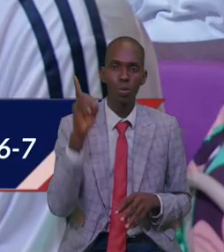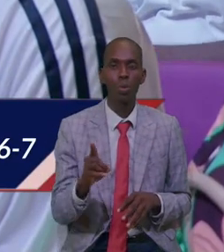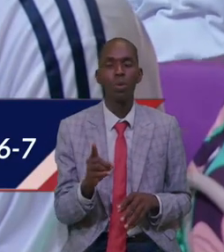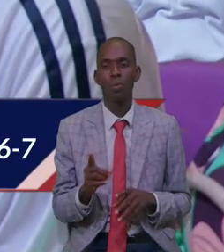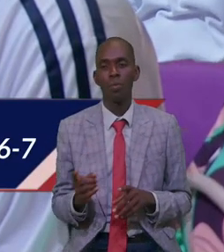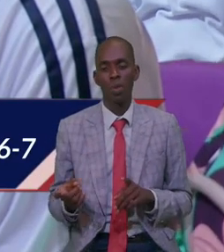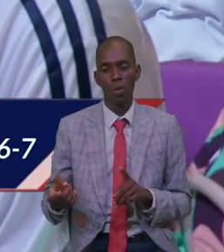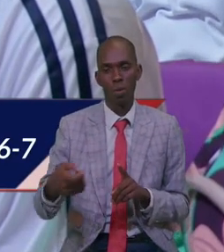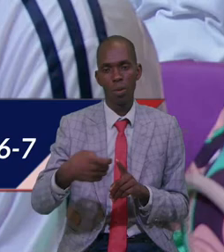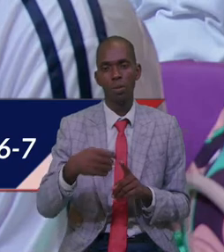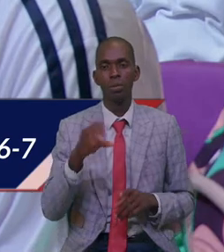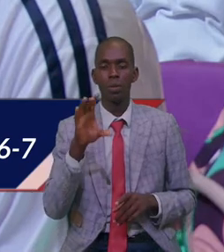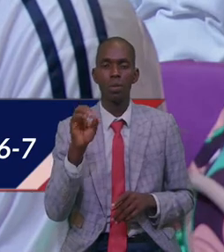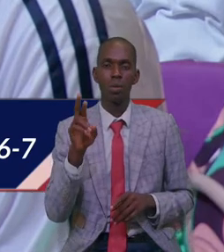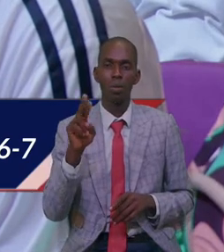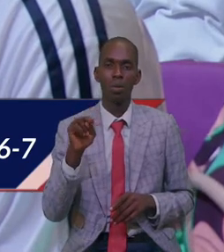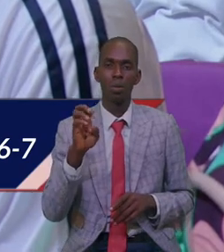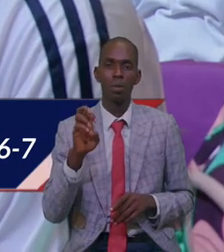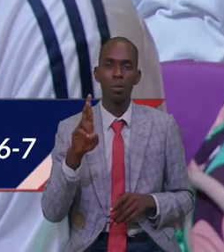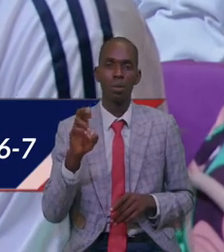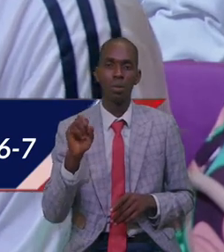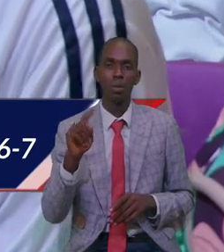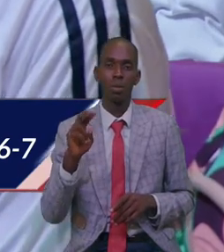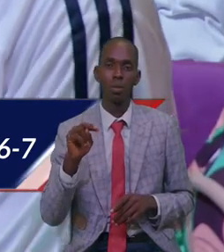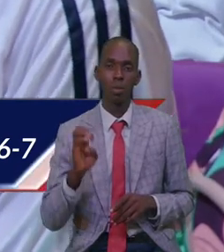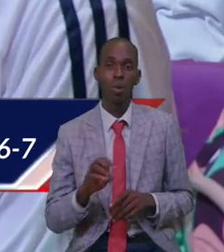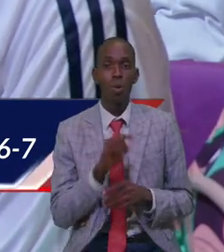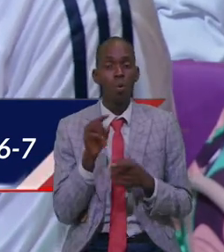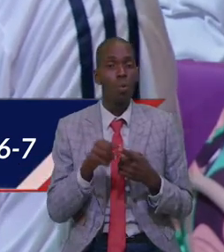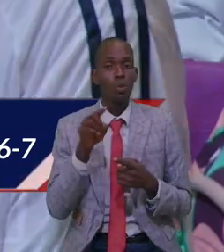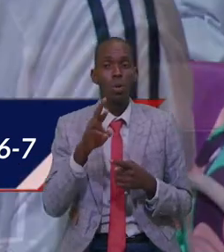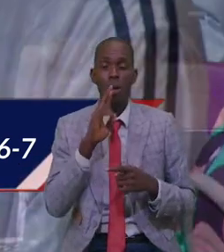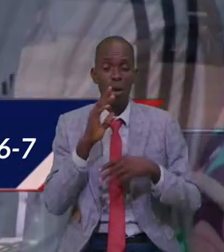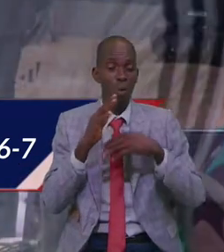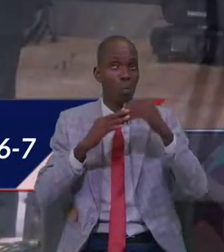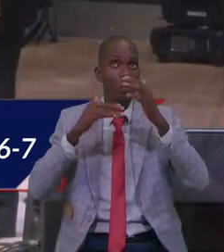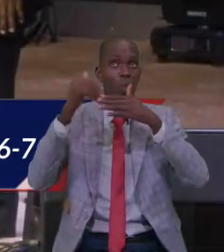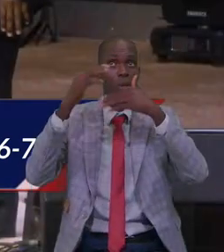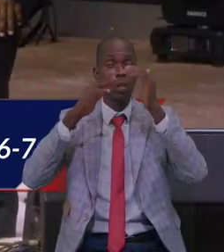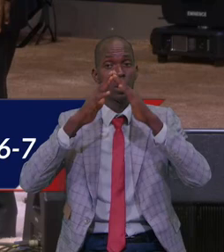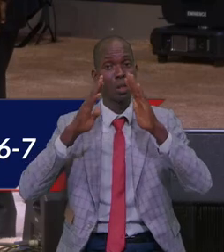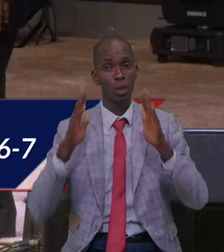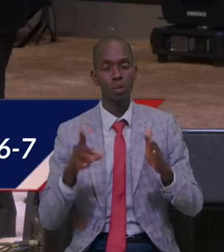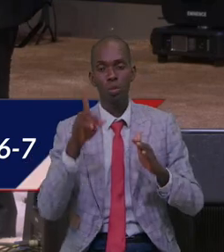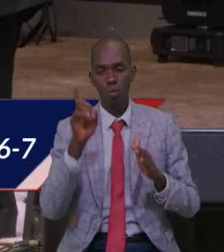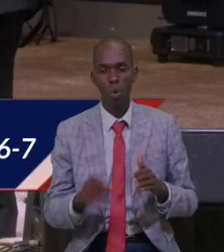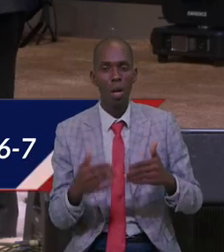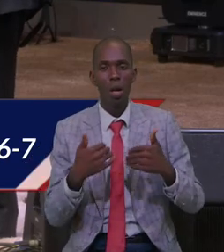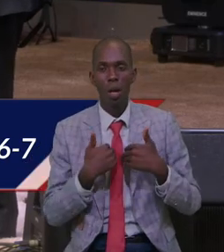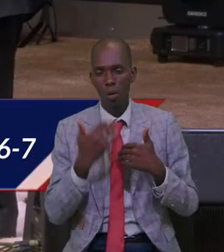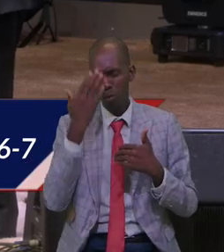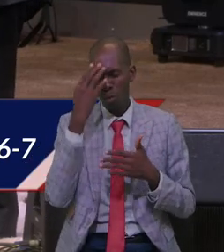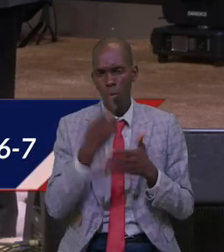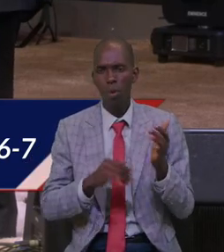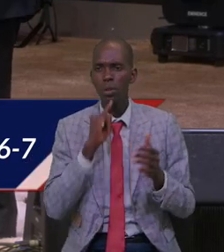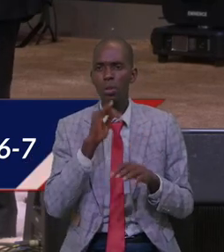cornerstone. When you're building a building, you need to have the cornerstone. It's